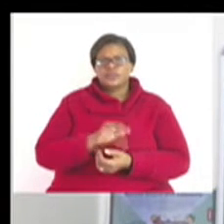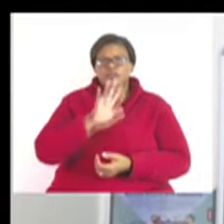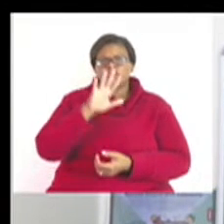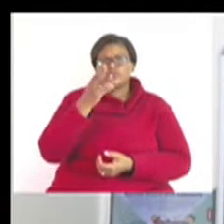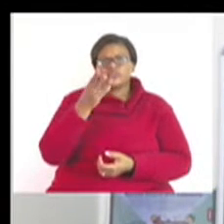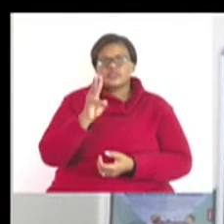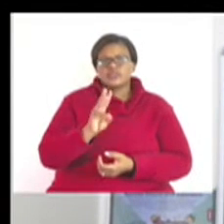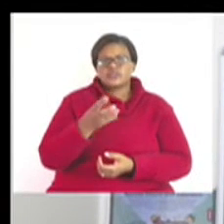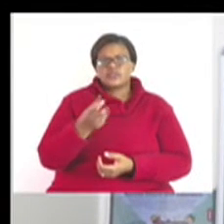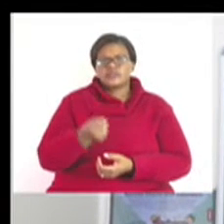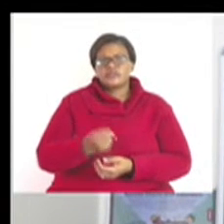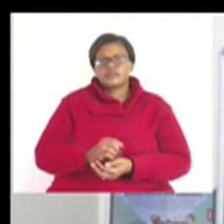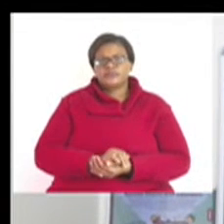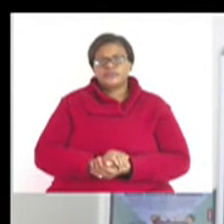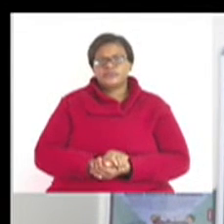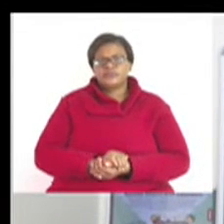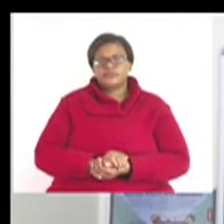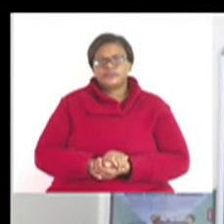56